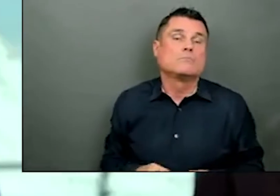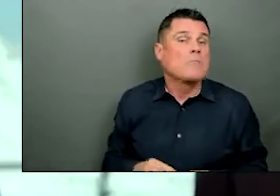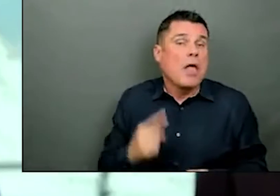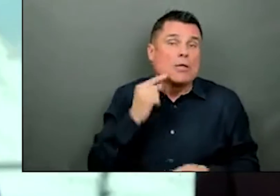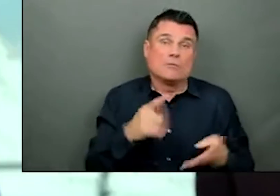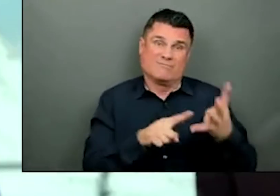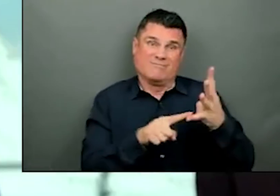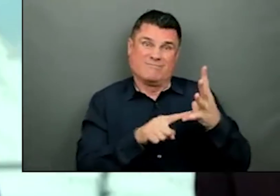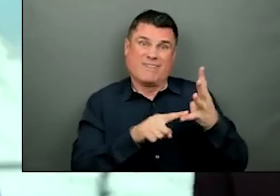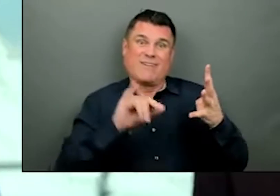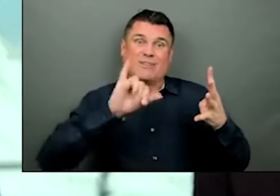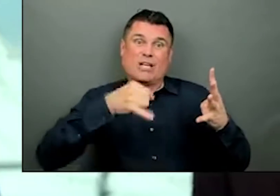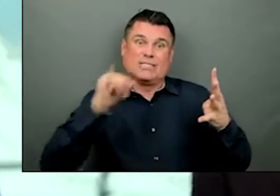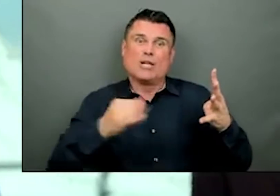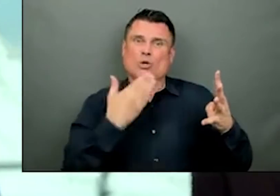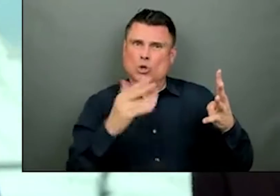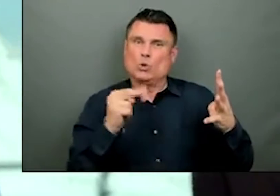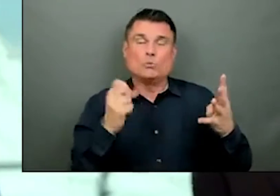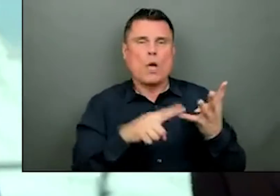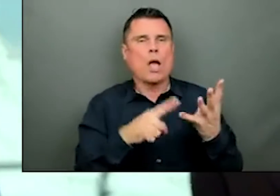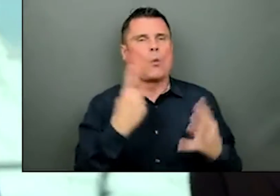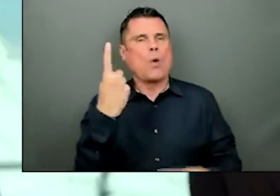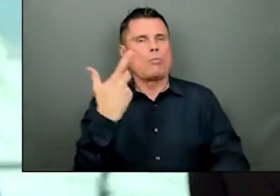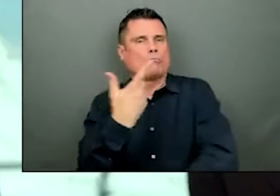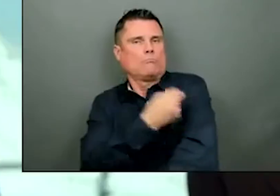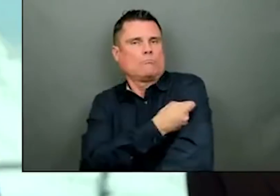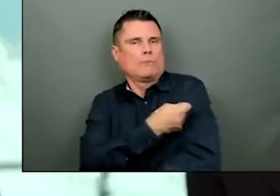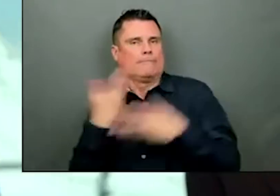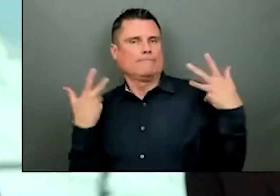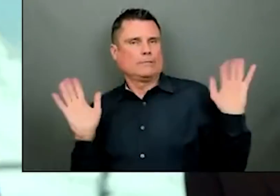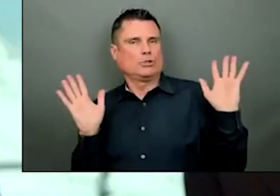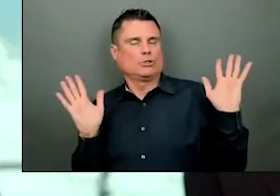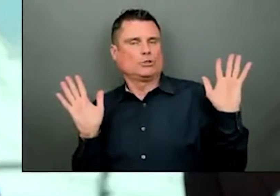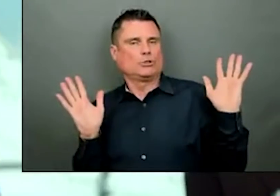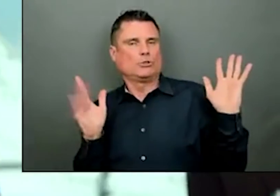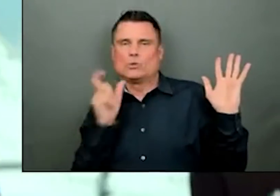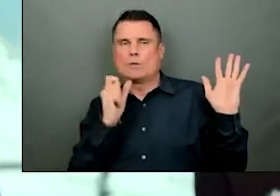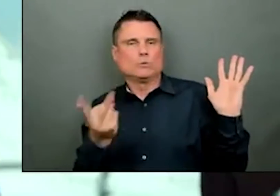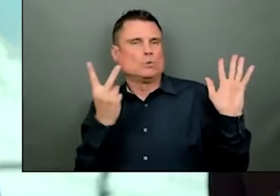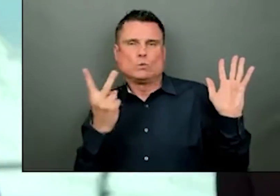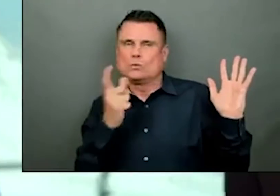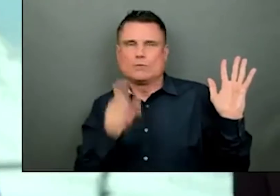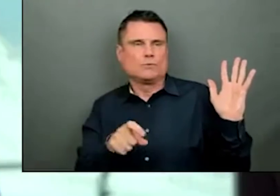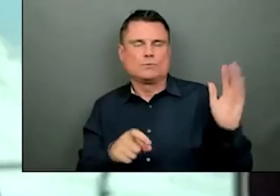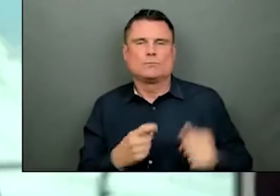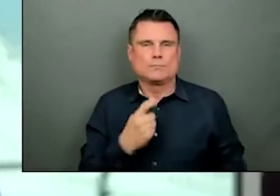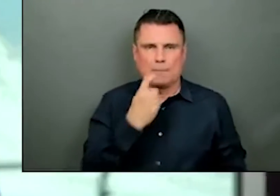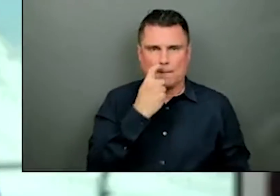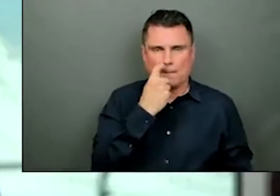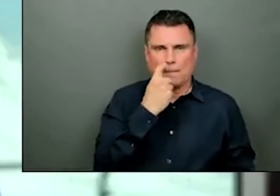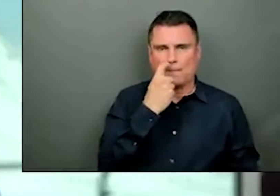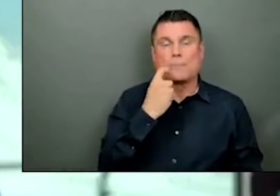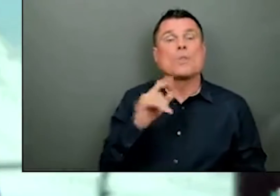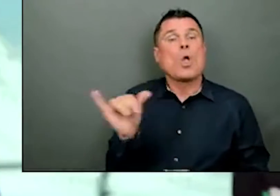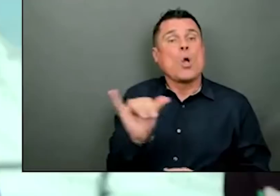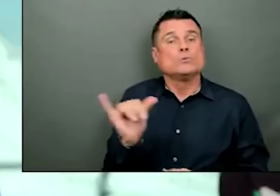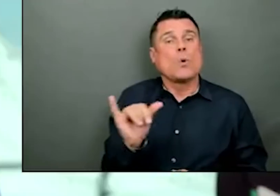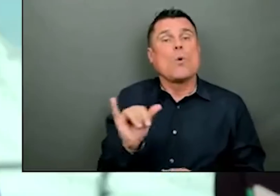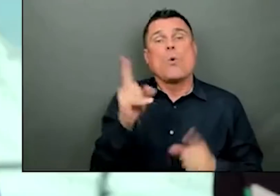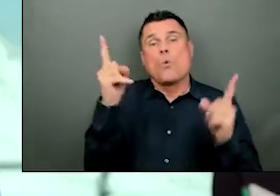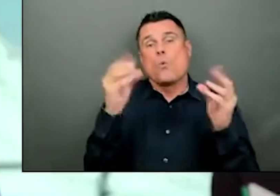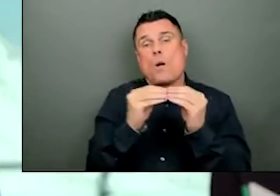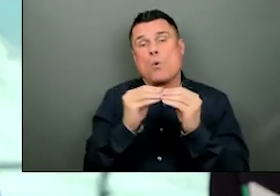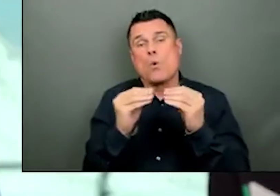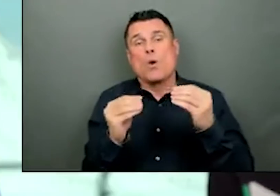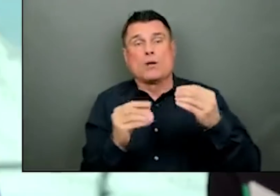a lot of flexibility that can come with that vaccine. The other one that we know is on the horizon that may get approval in the